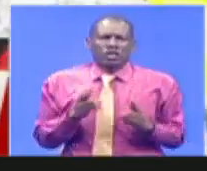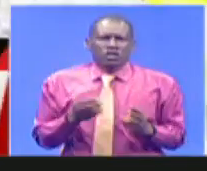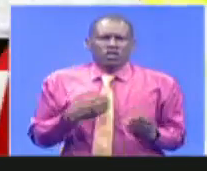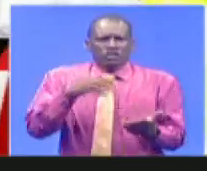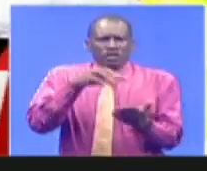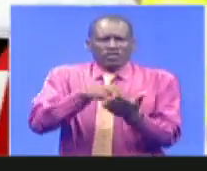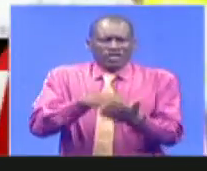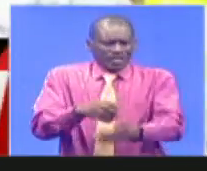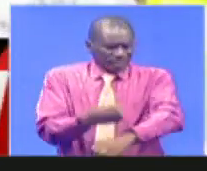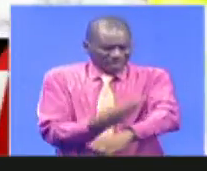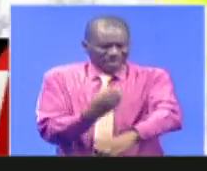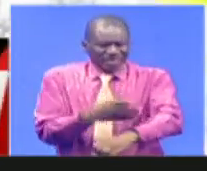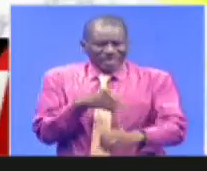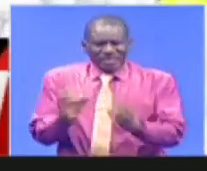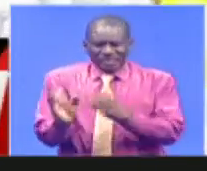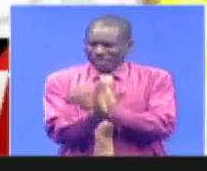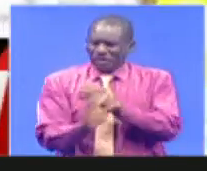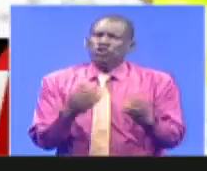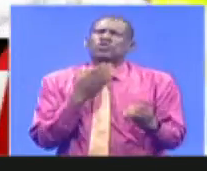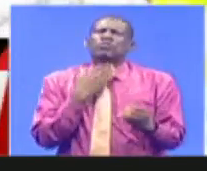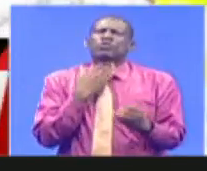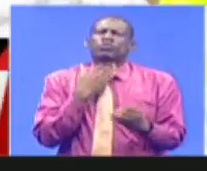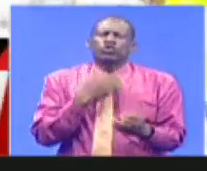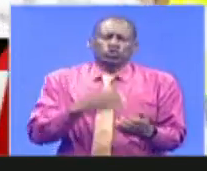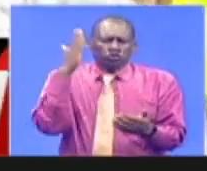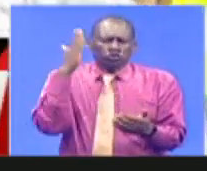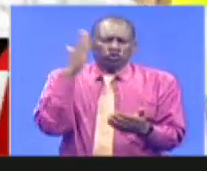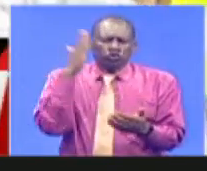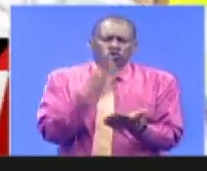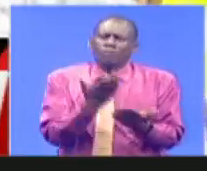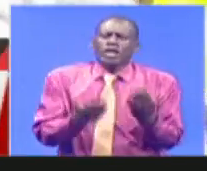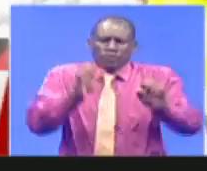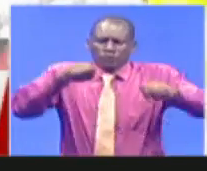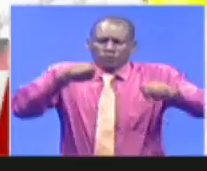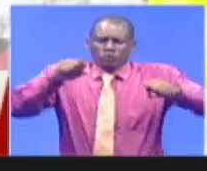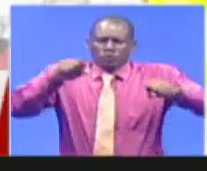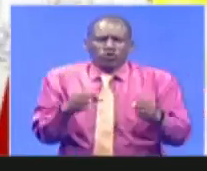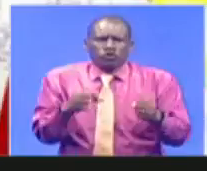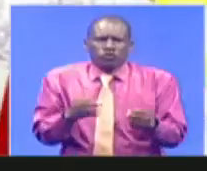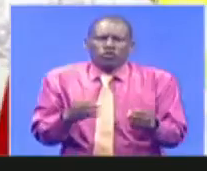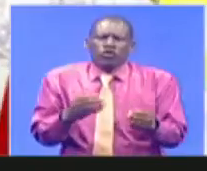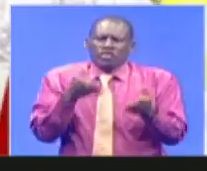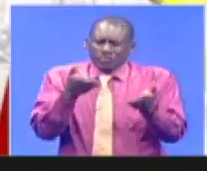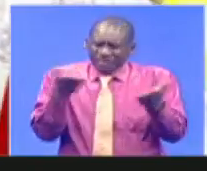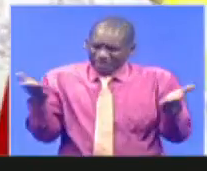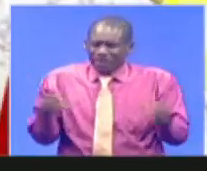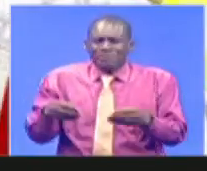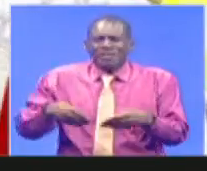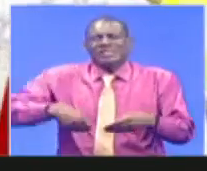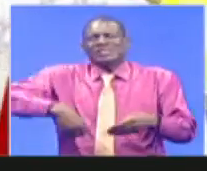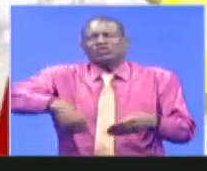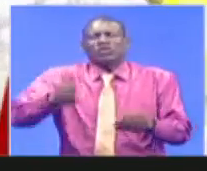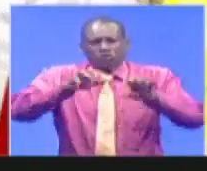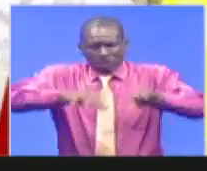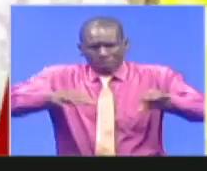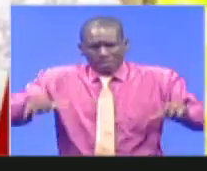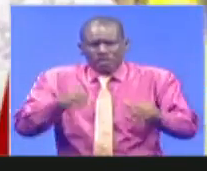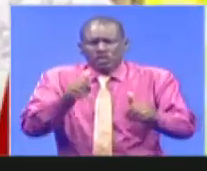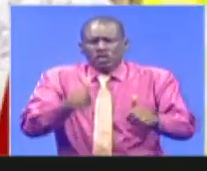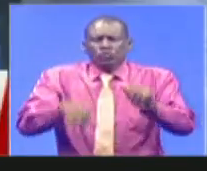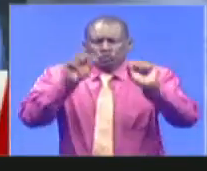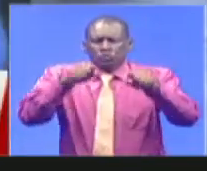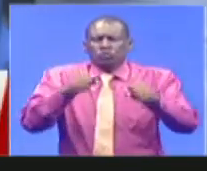in this country is rising and we want to eliminate any possibility of our product going into the market that may result into a problem for all